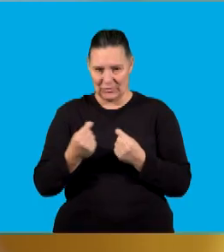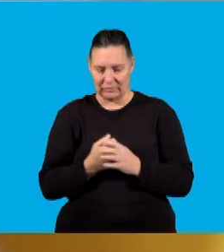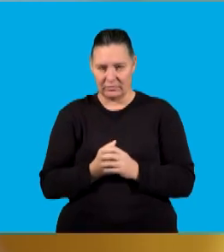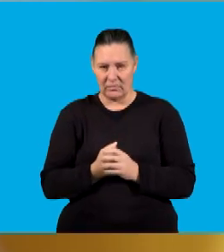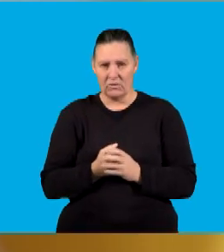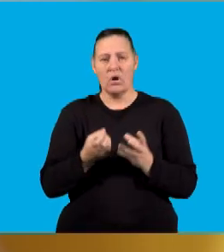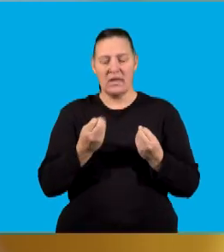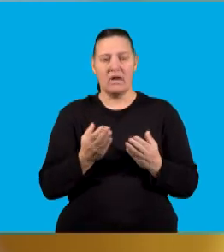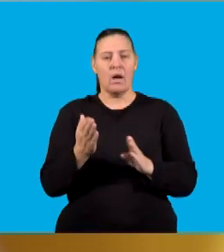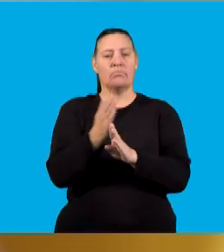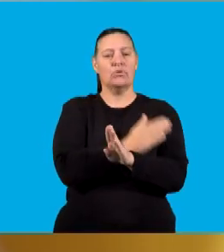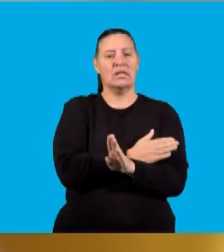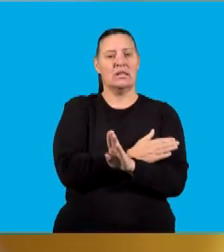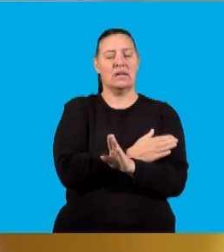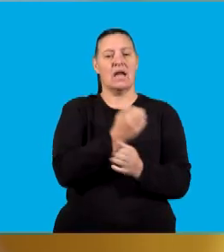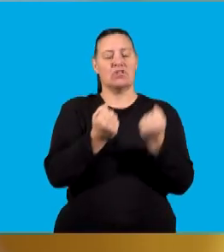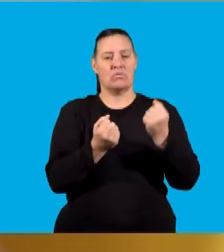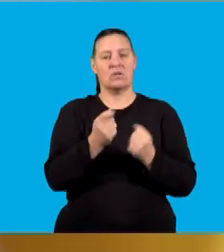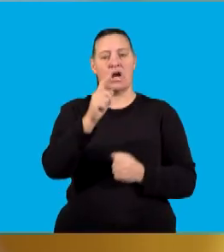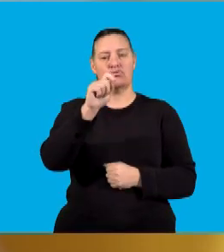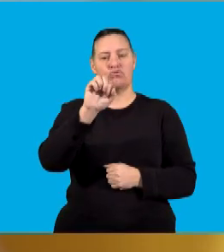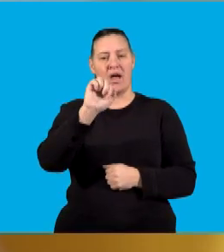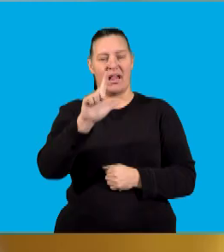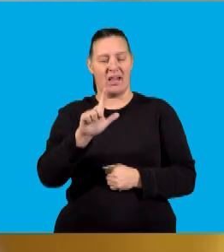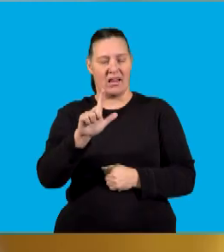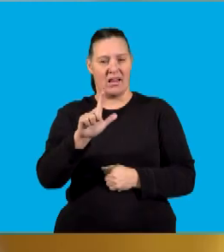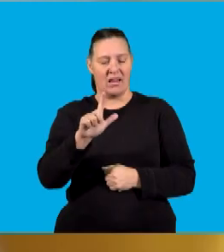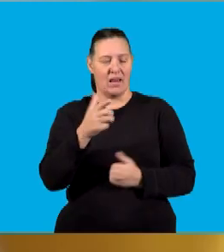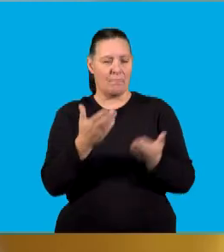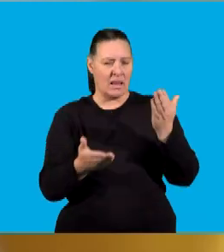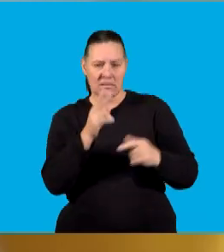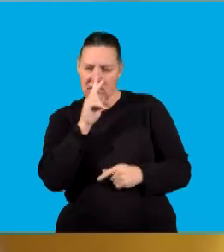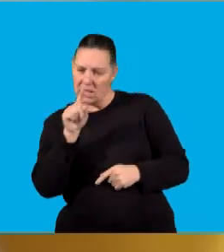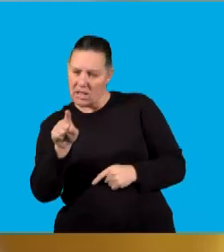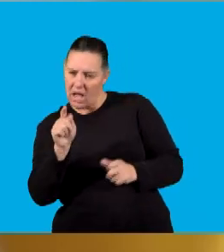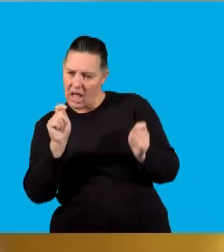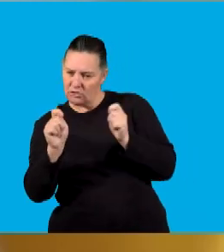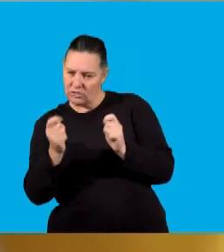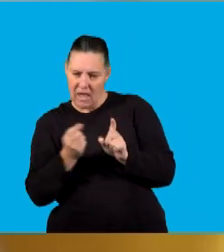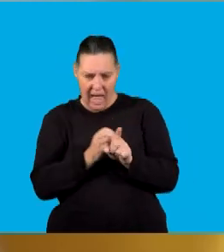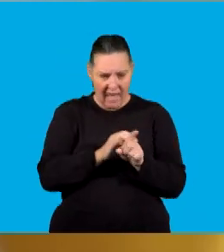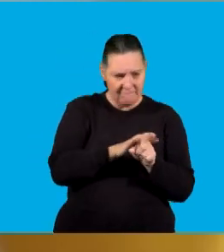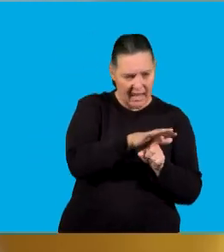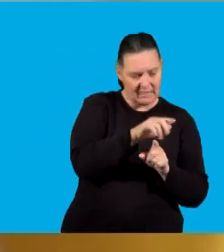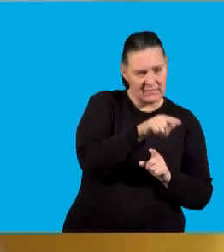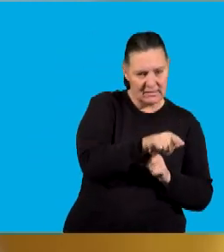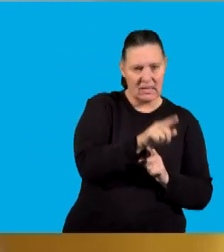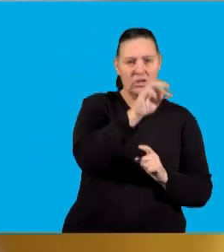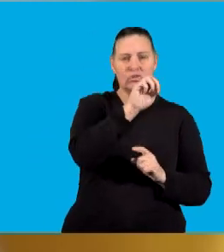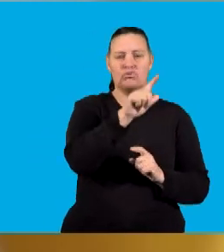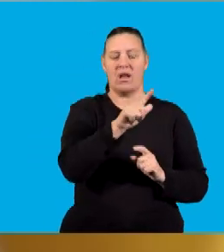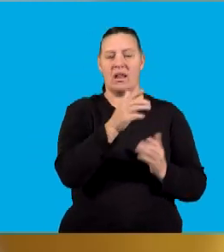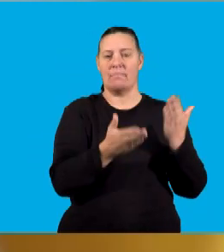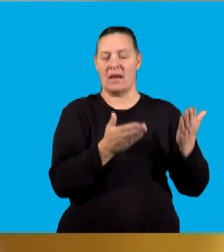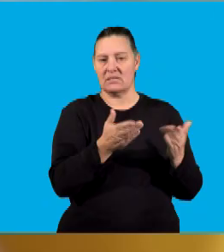are given a pre-adjustment trial balance, you should be able to see how adjustments affect that pre-adjustment